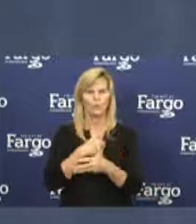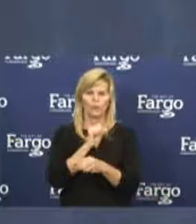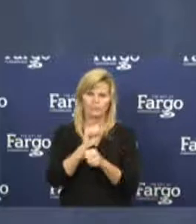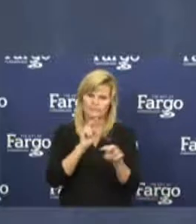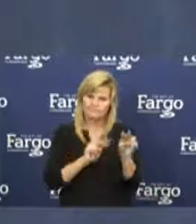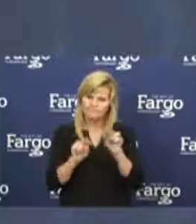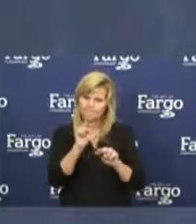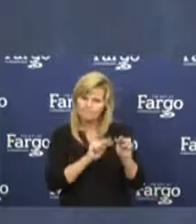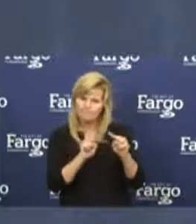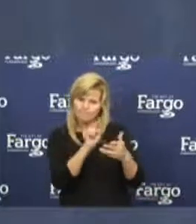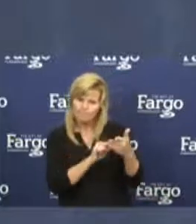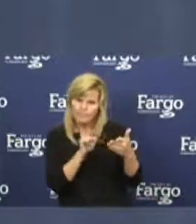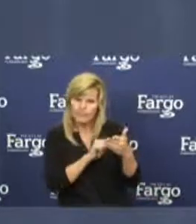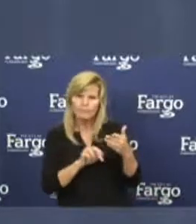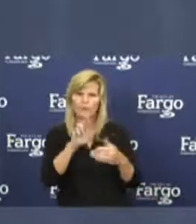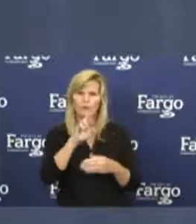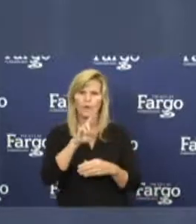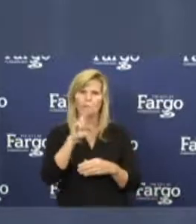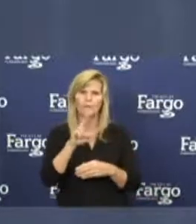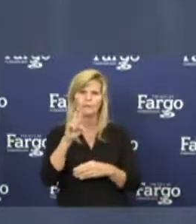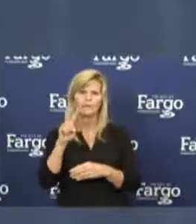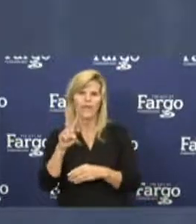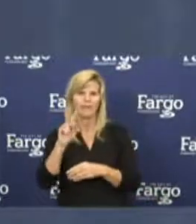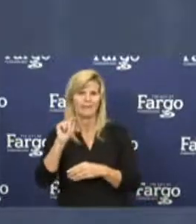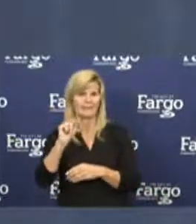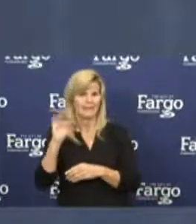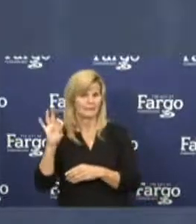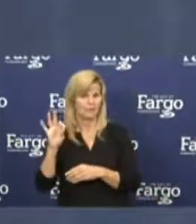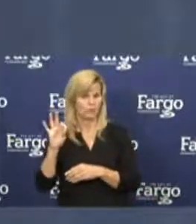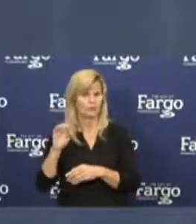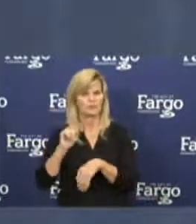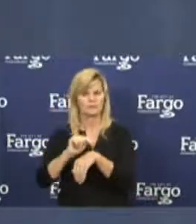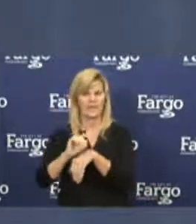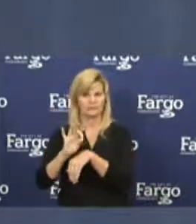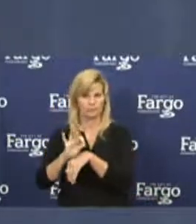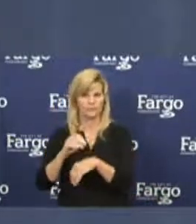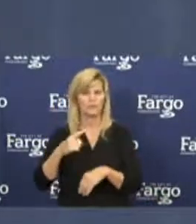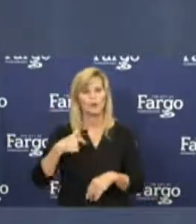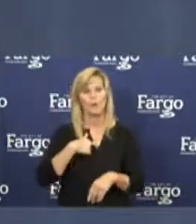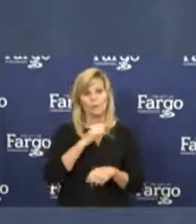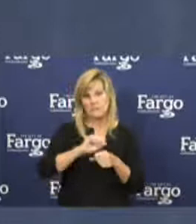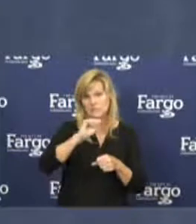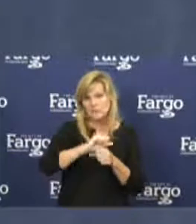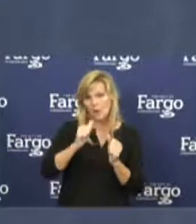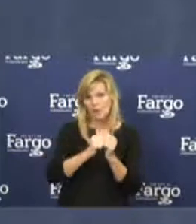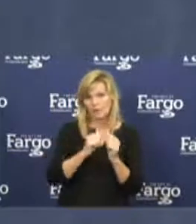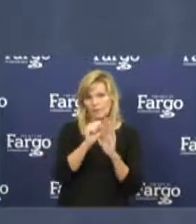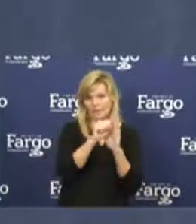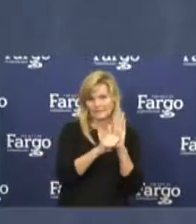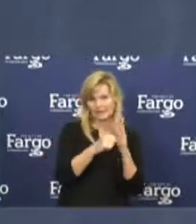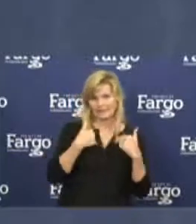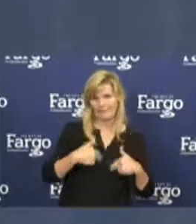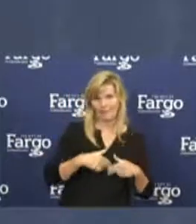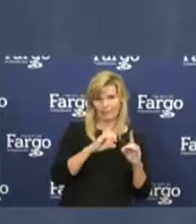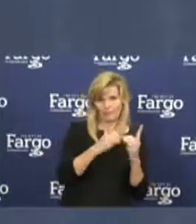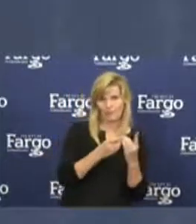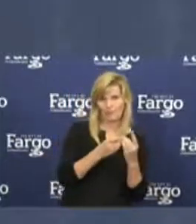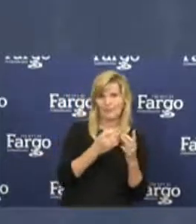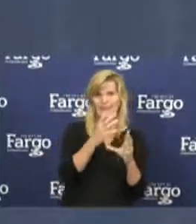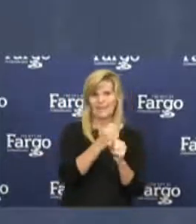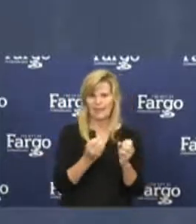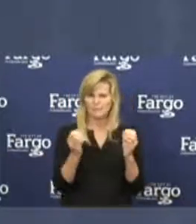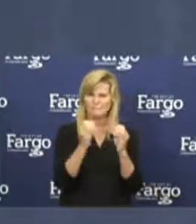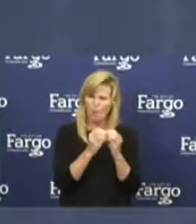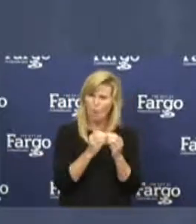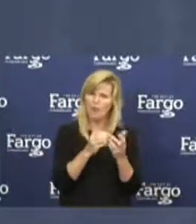at as part of the Red River Valley Task Force. We've worked very hard with the state health department to get more granular